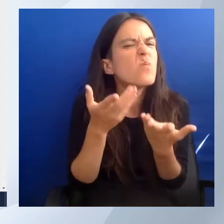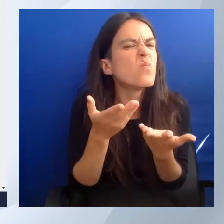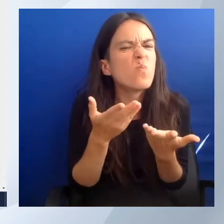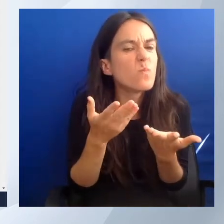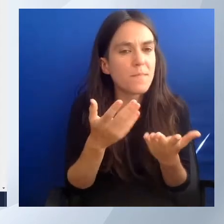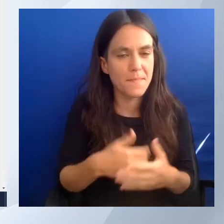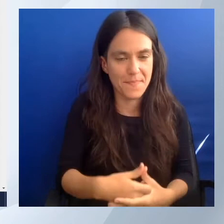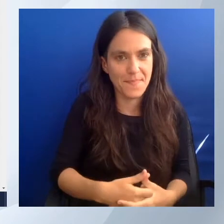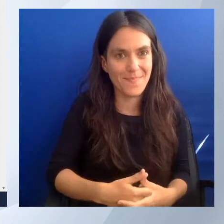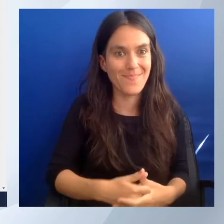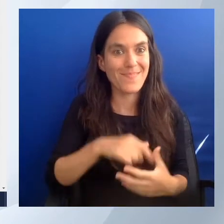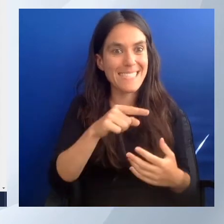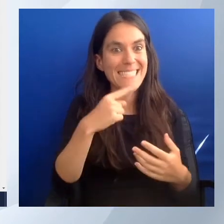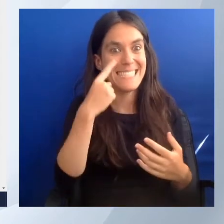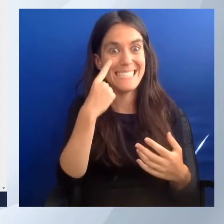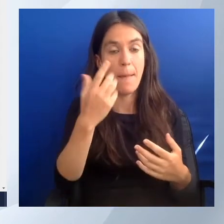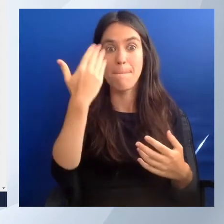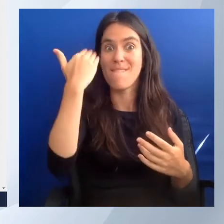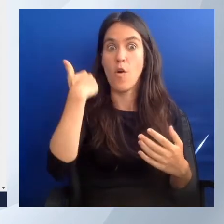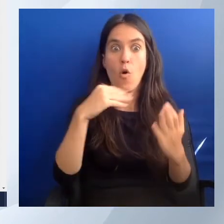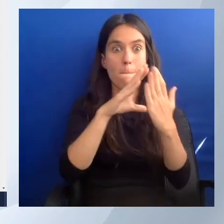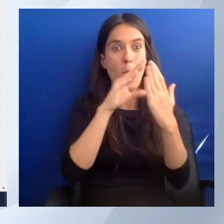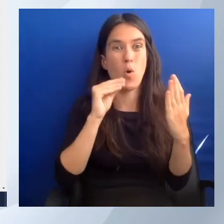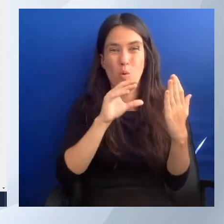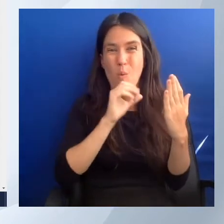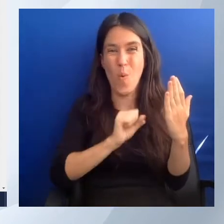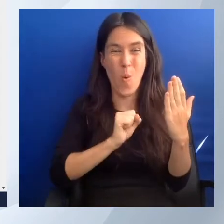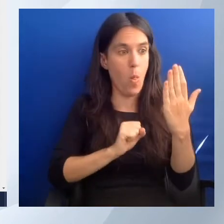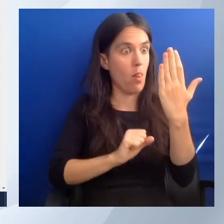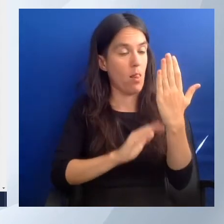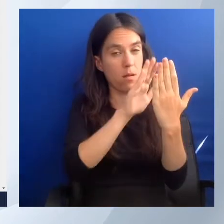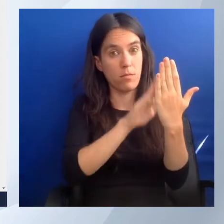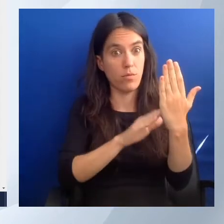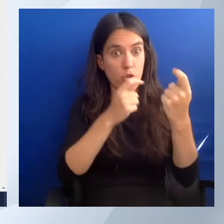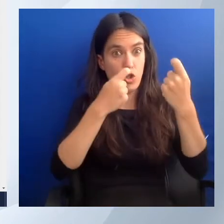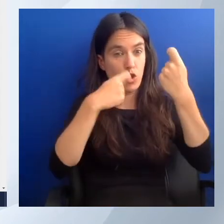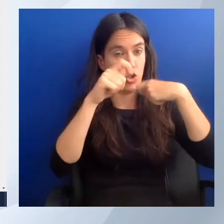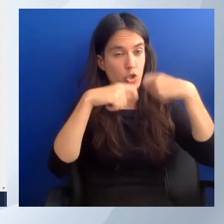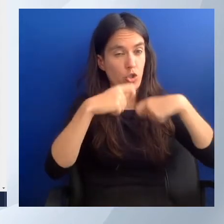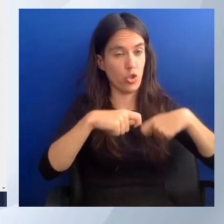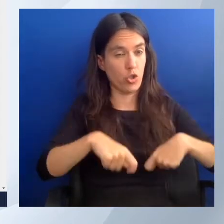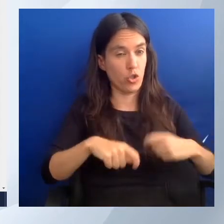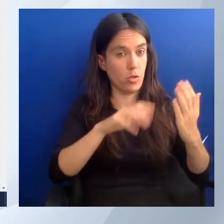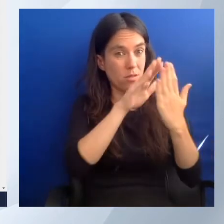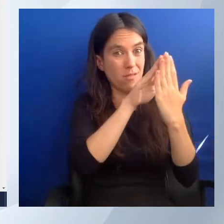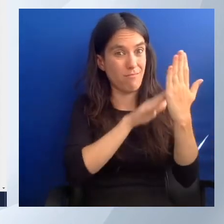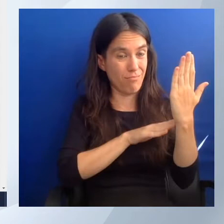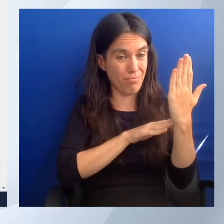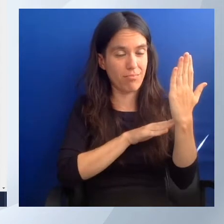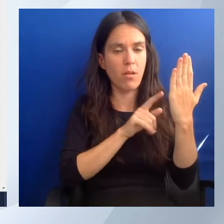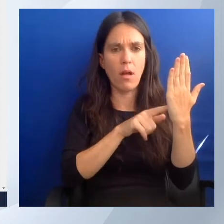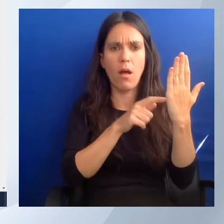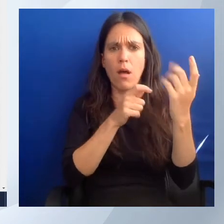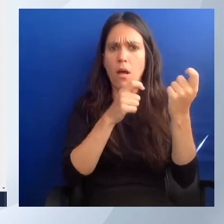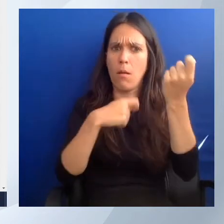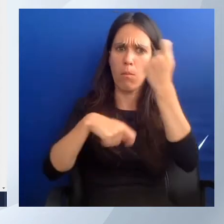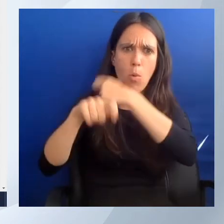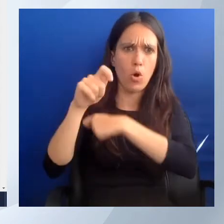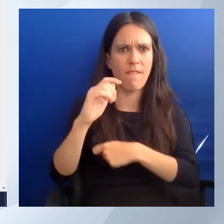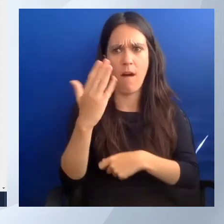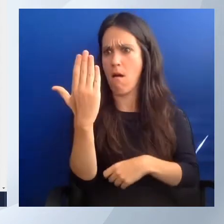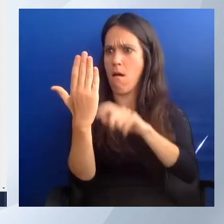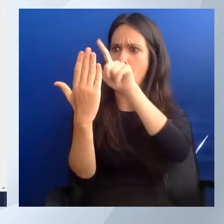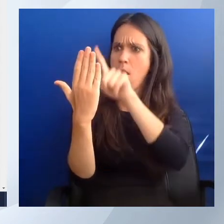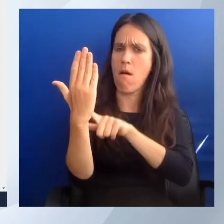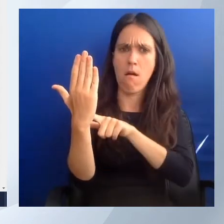it takes your original model and it's going to modify it in such a way that it becomes